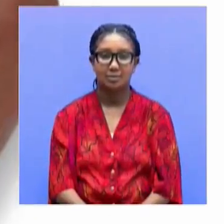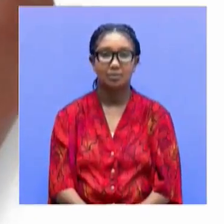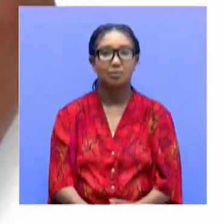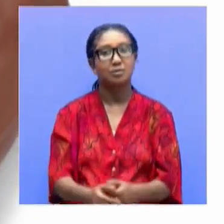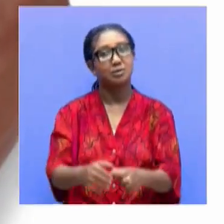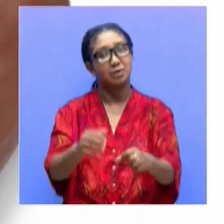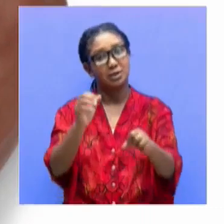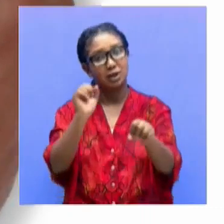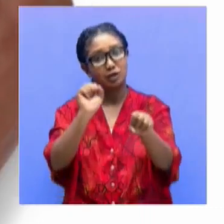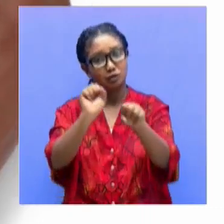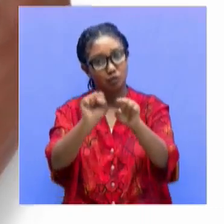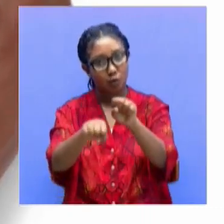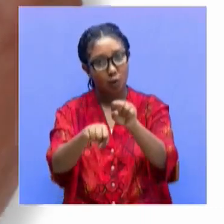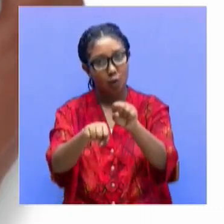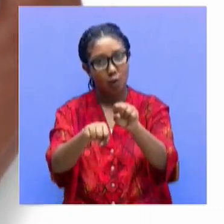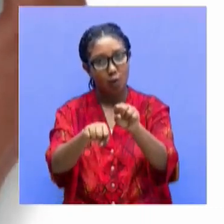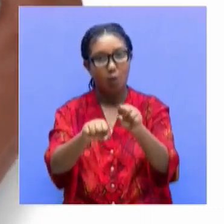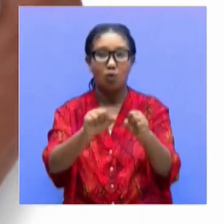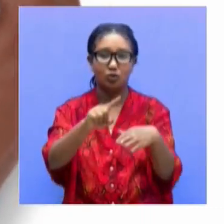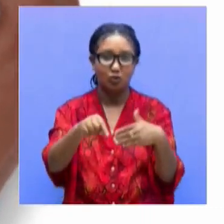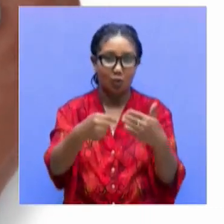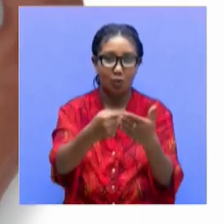so or